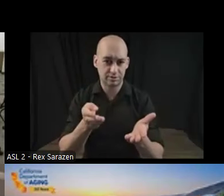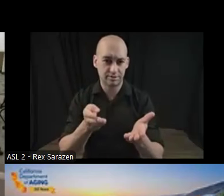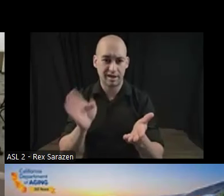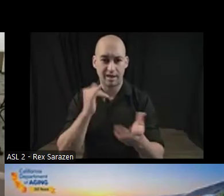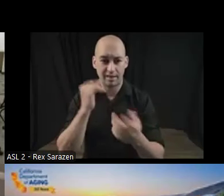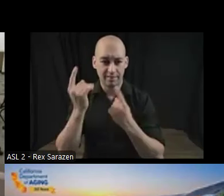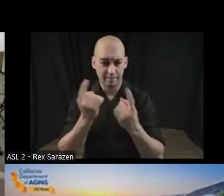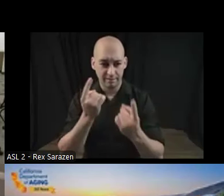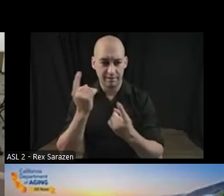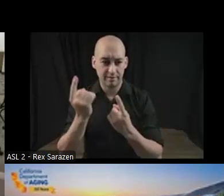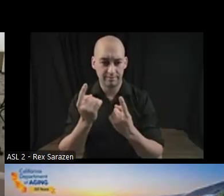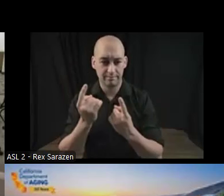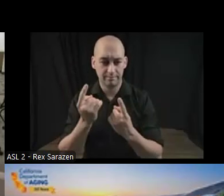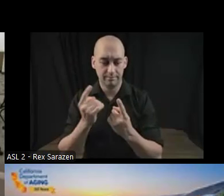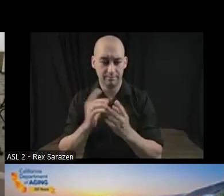what